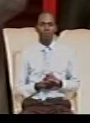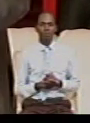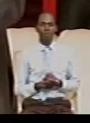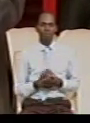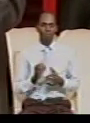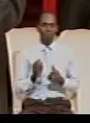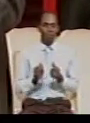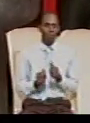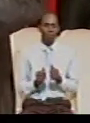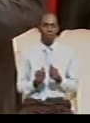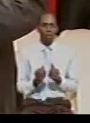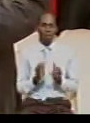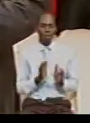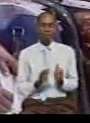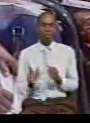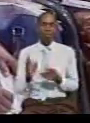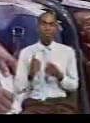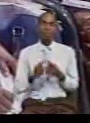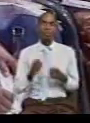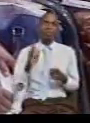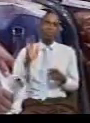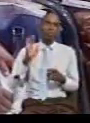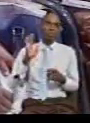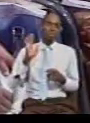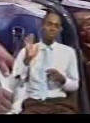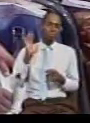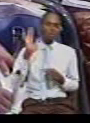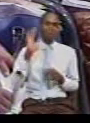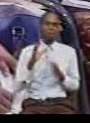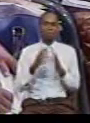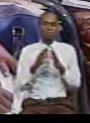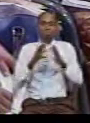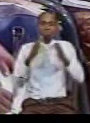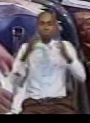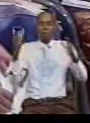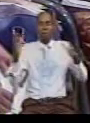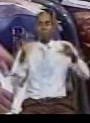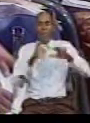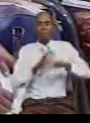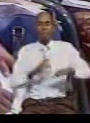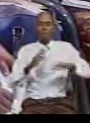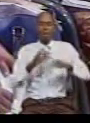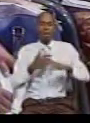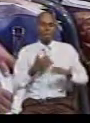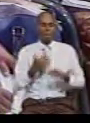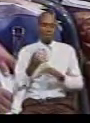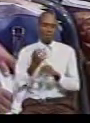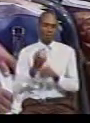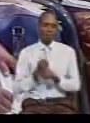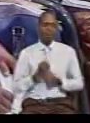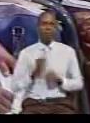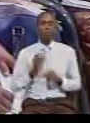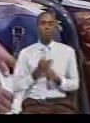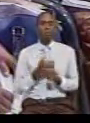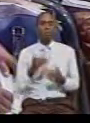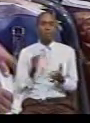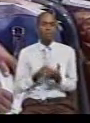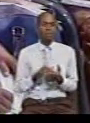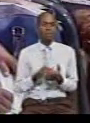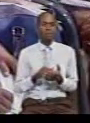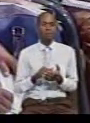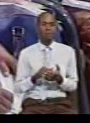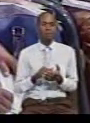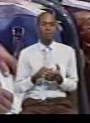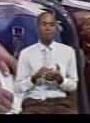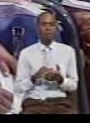which according to his abundant mercy has begotten us again unto